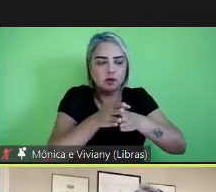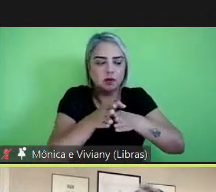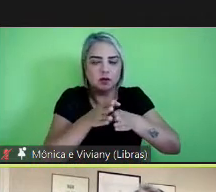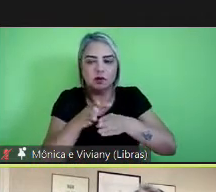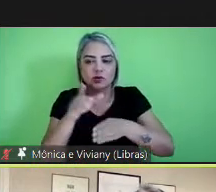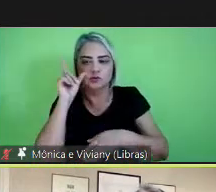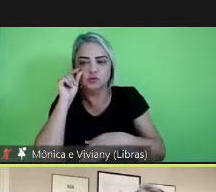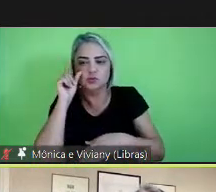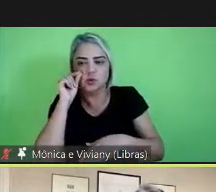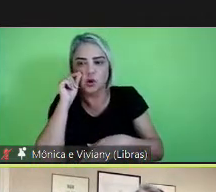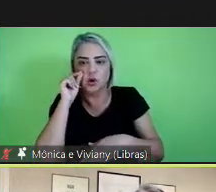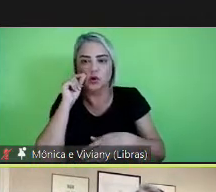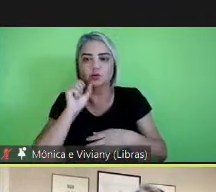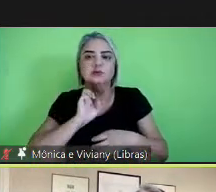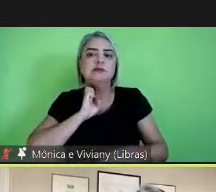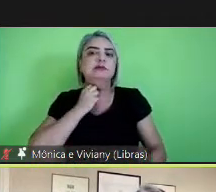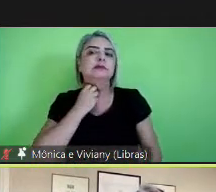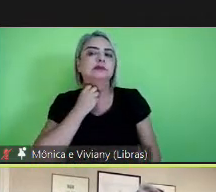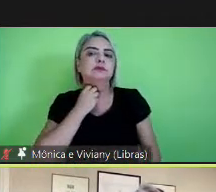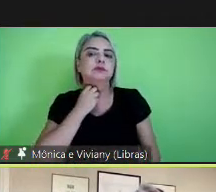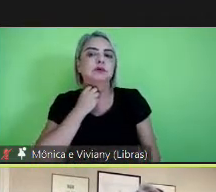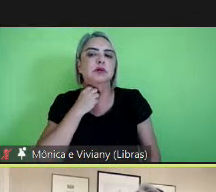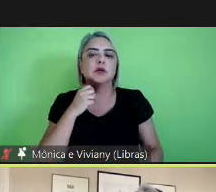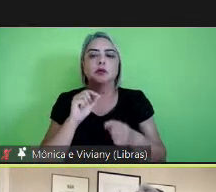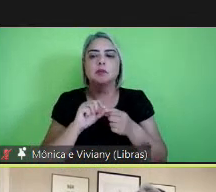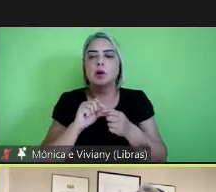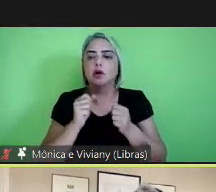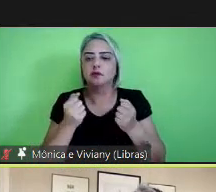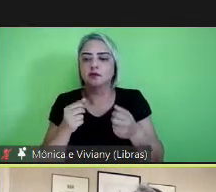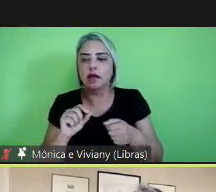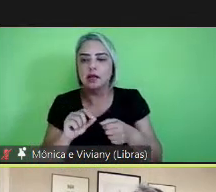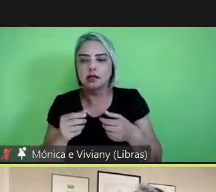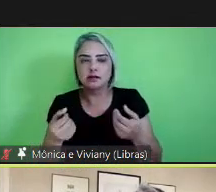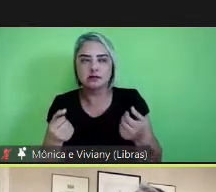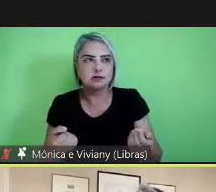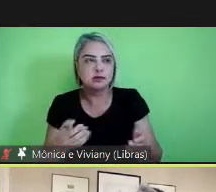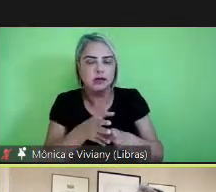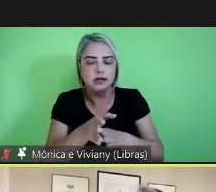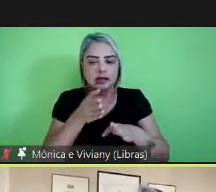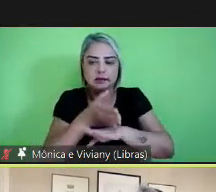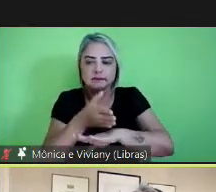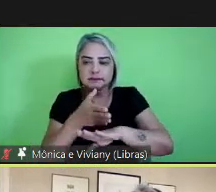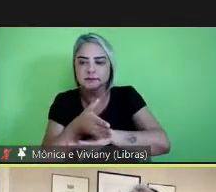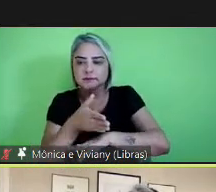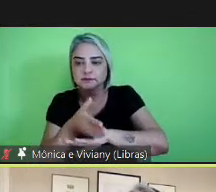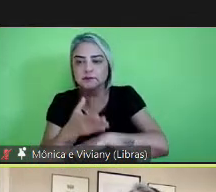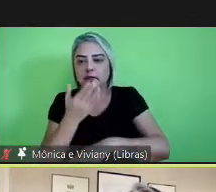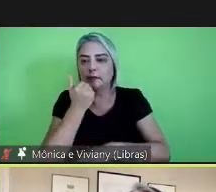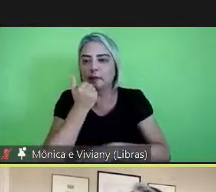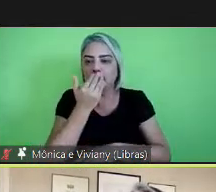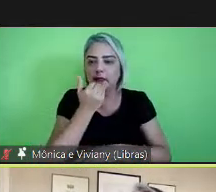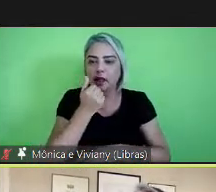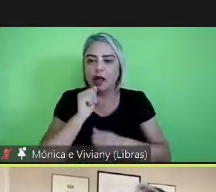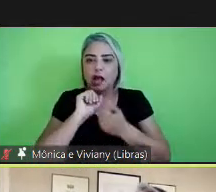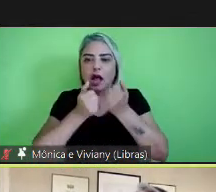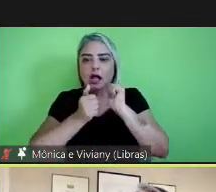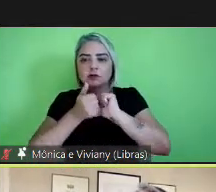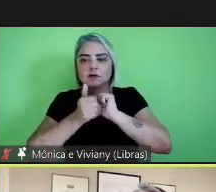might be making recommendations on dietary intervention, on physical activity, on psychological